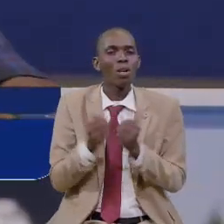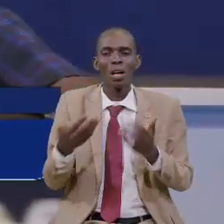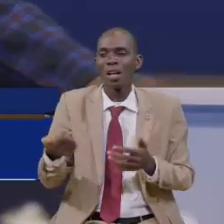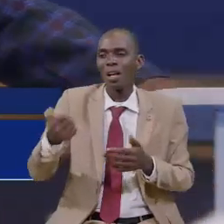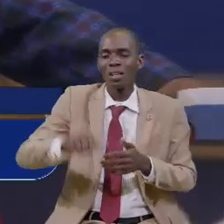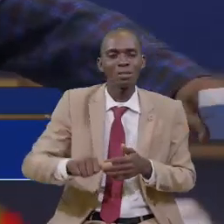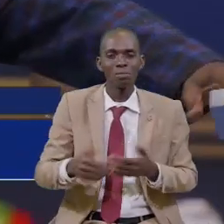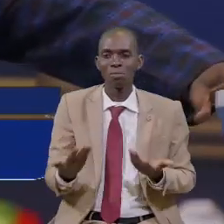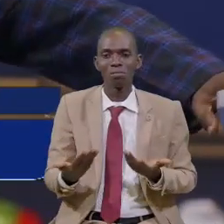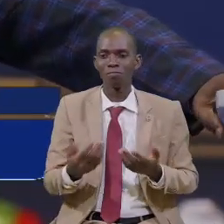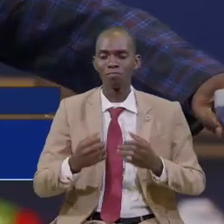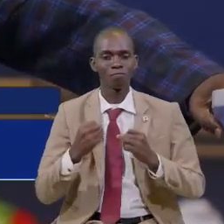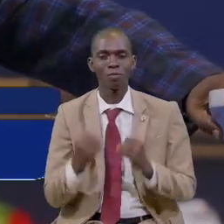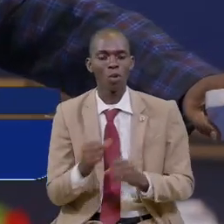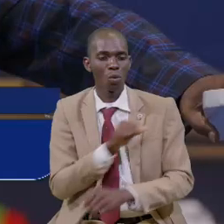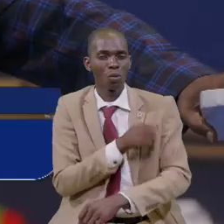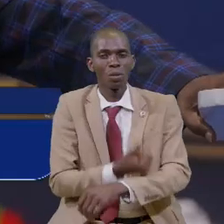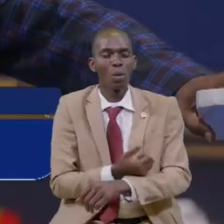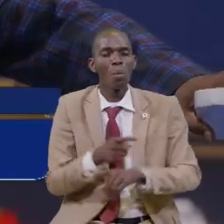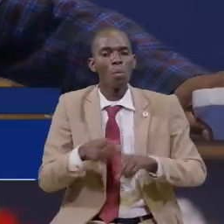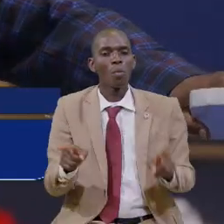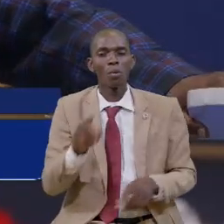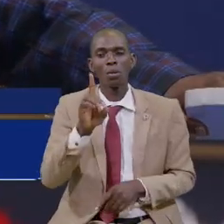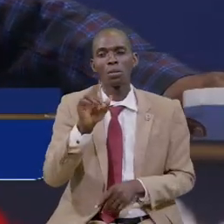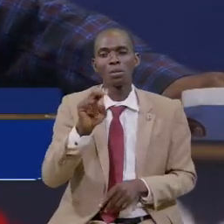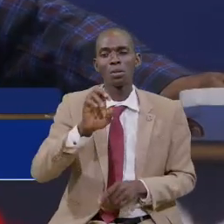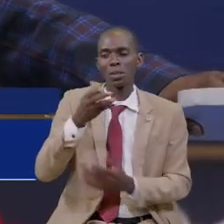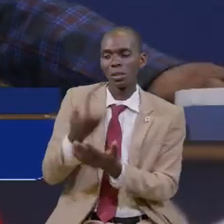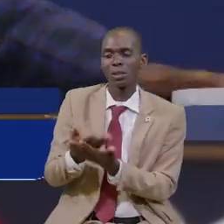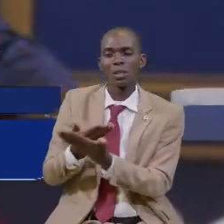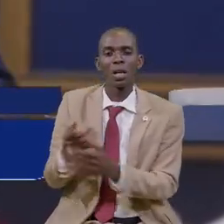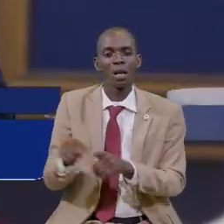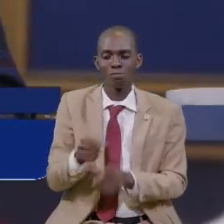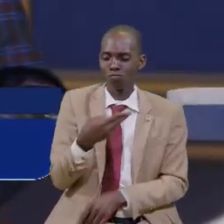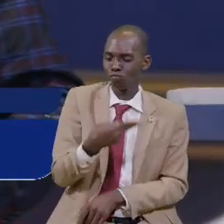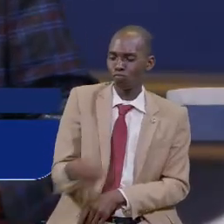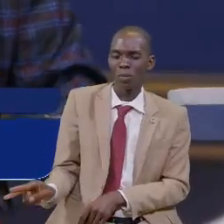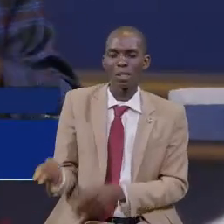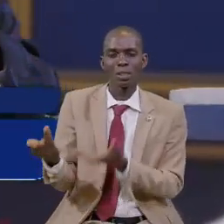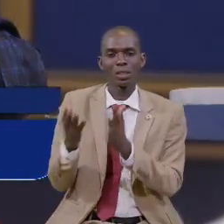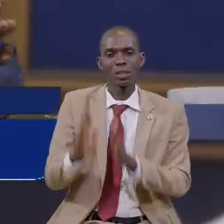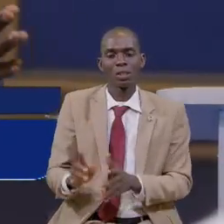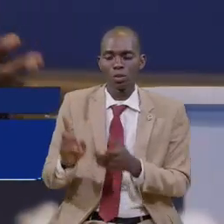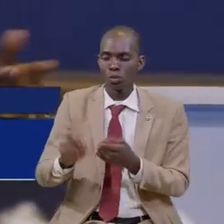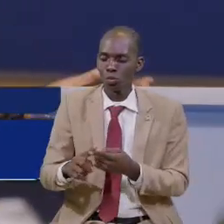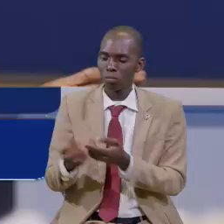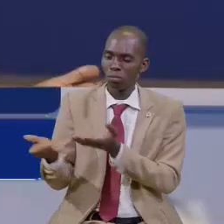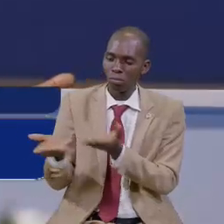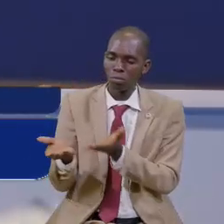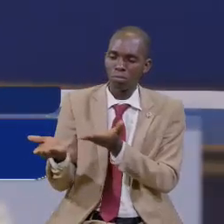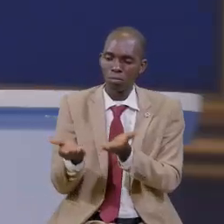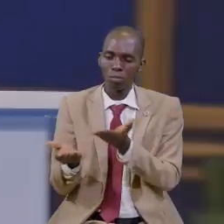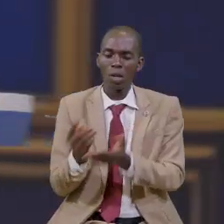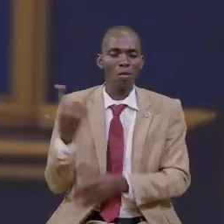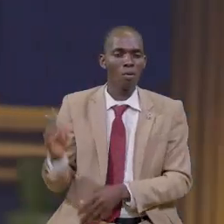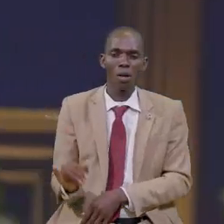a worthless slave to serve wherever they put him. And maybe